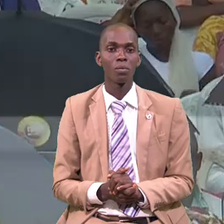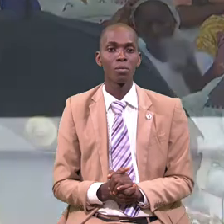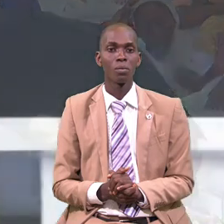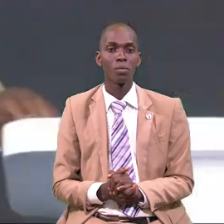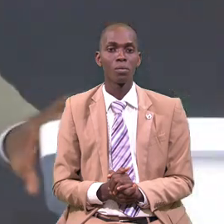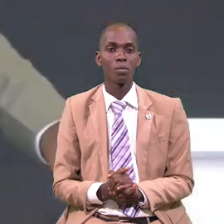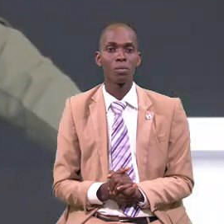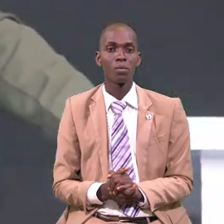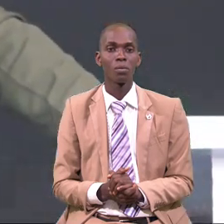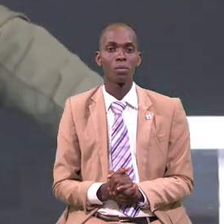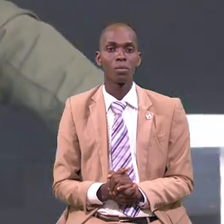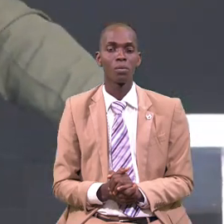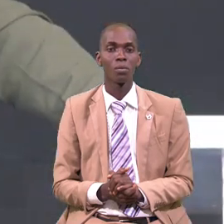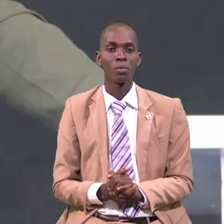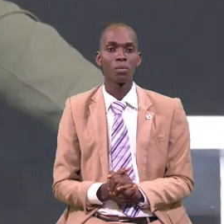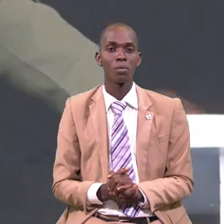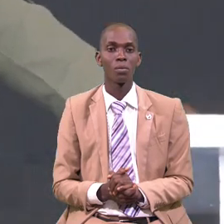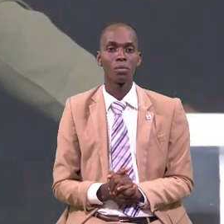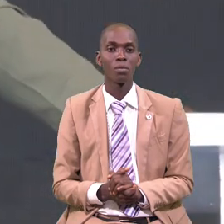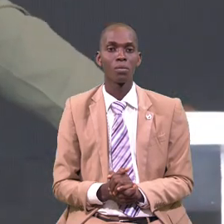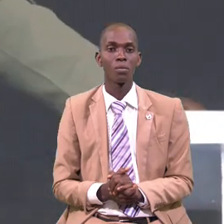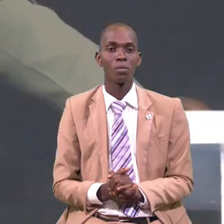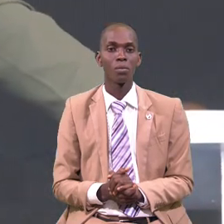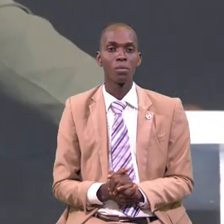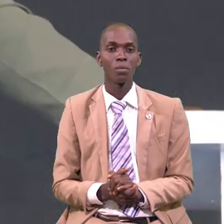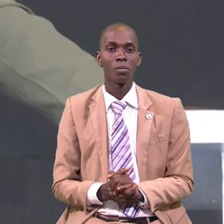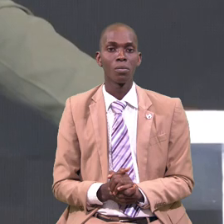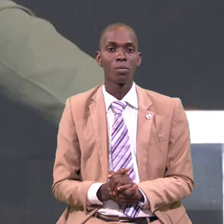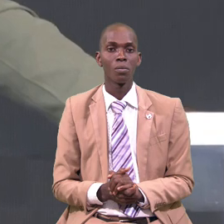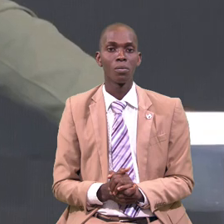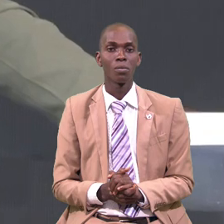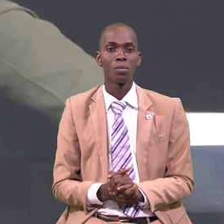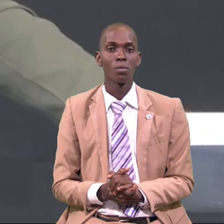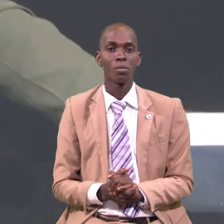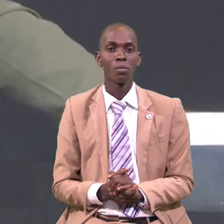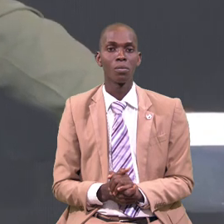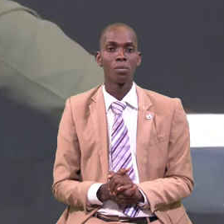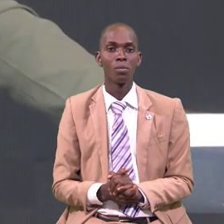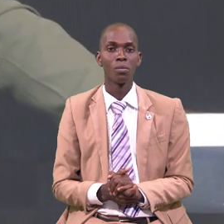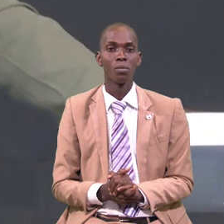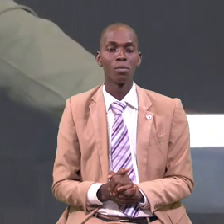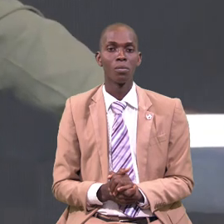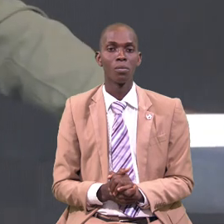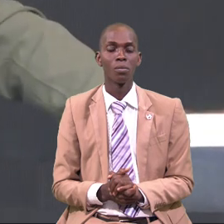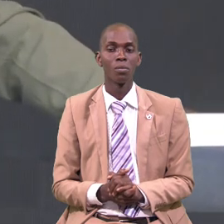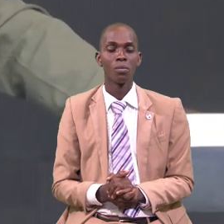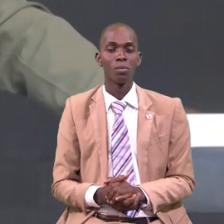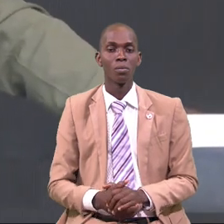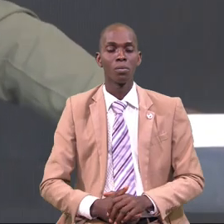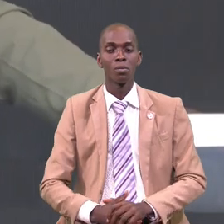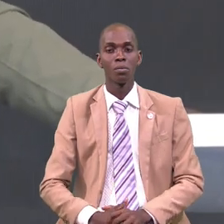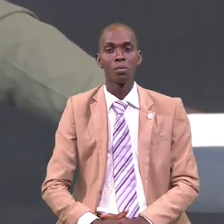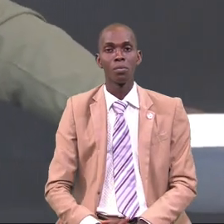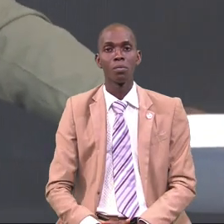society pleasers. They are the people that have only one thing in